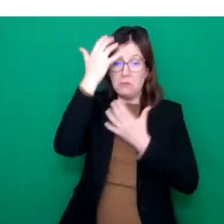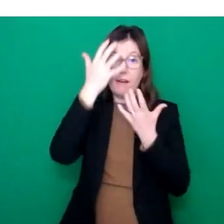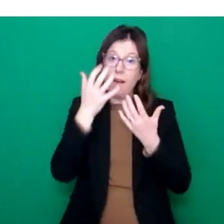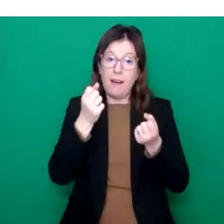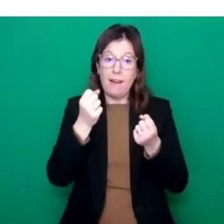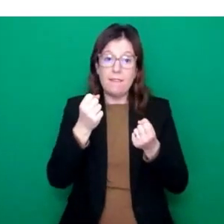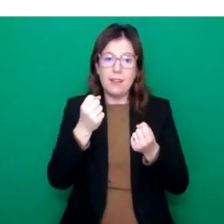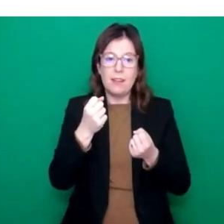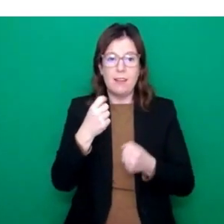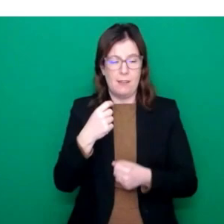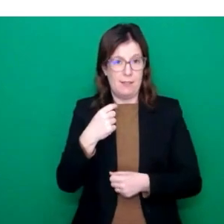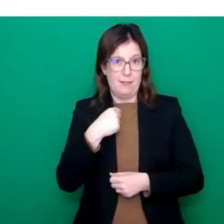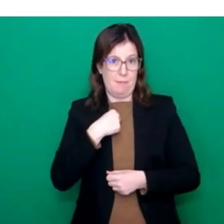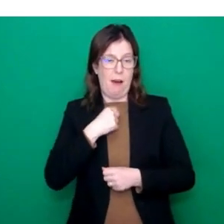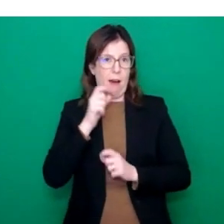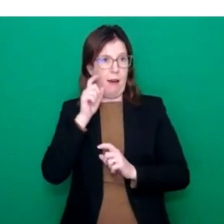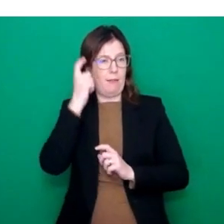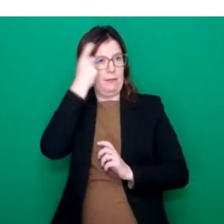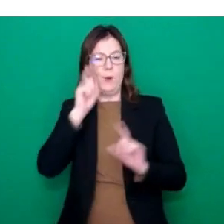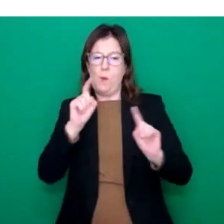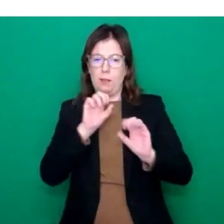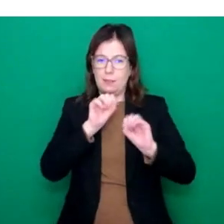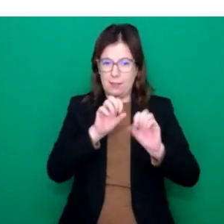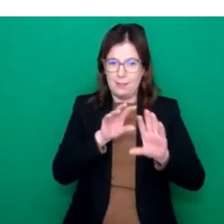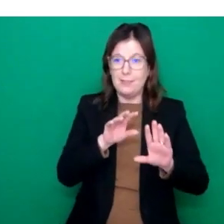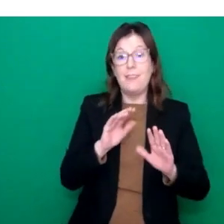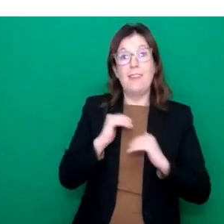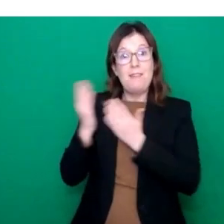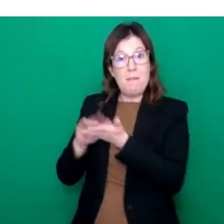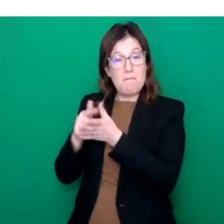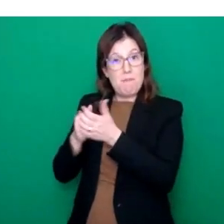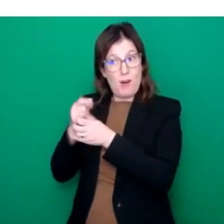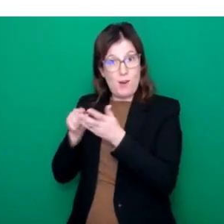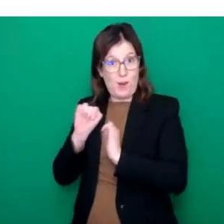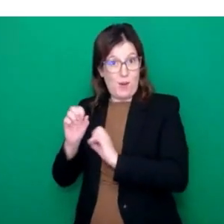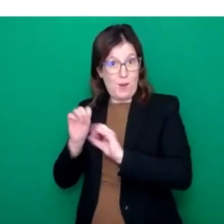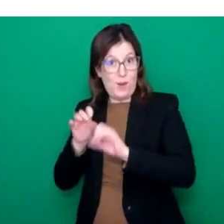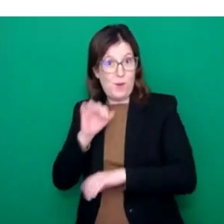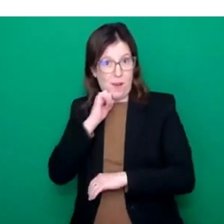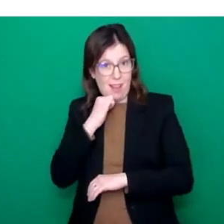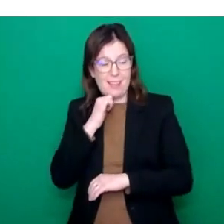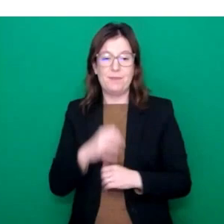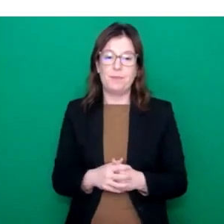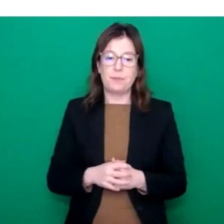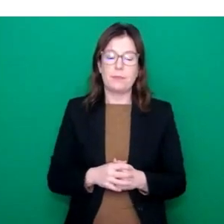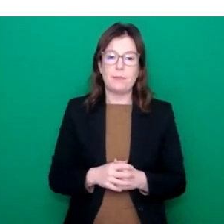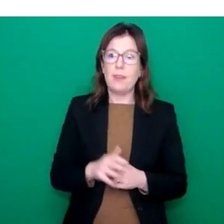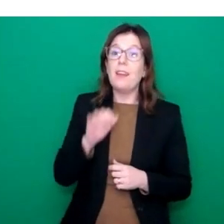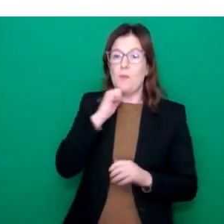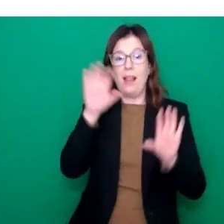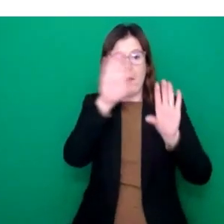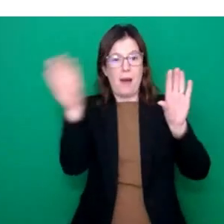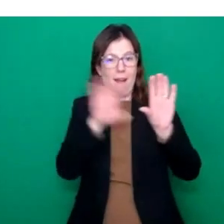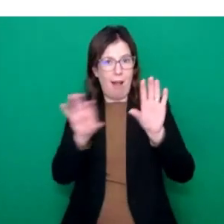a couple of reflections, then I'll move on to Margo, and then we'll hear from our panel members. I suppose the things that stood out to me